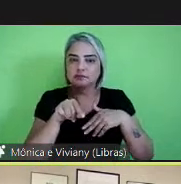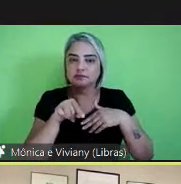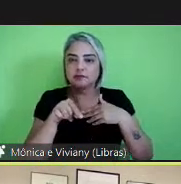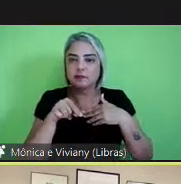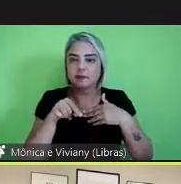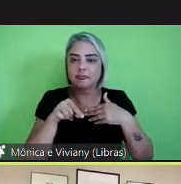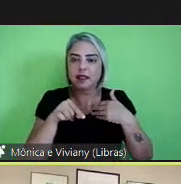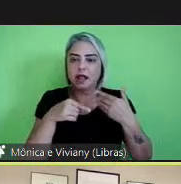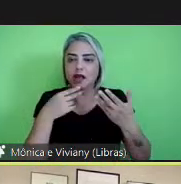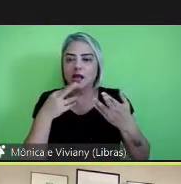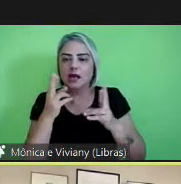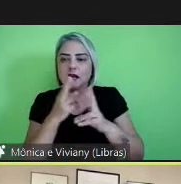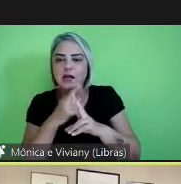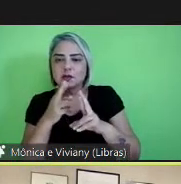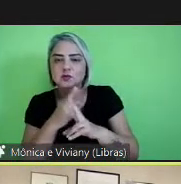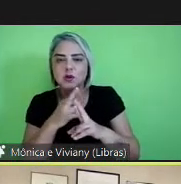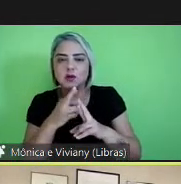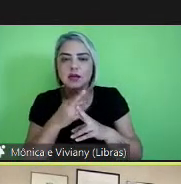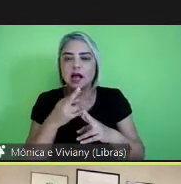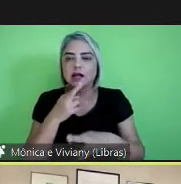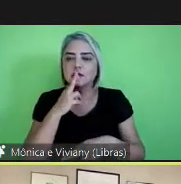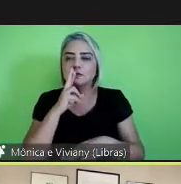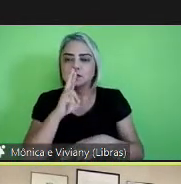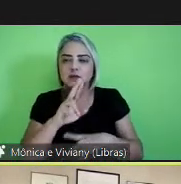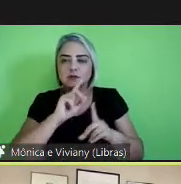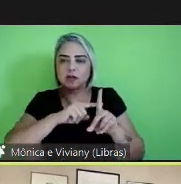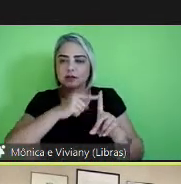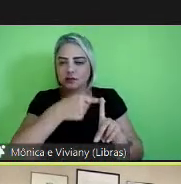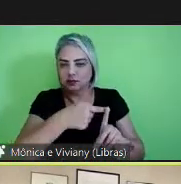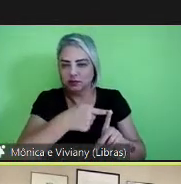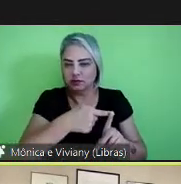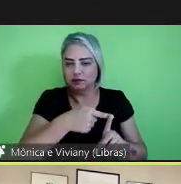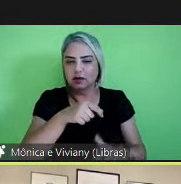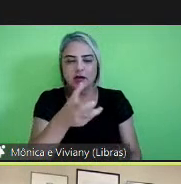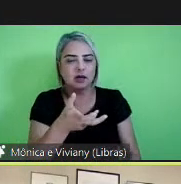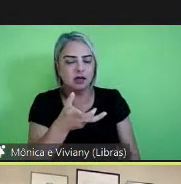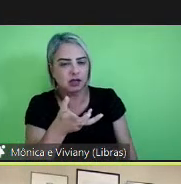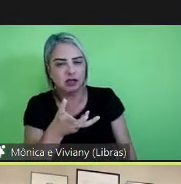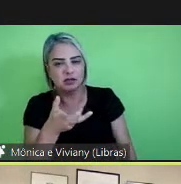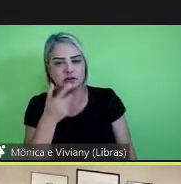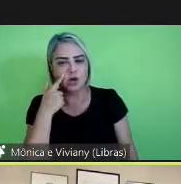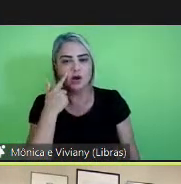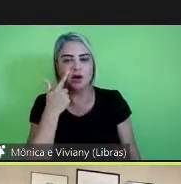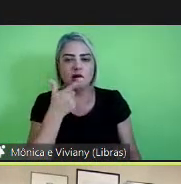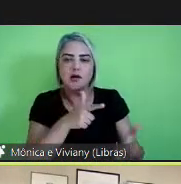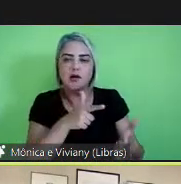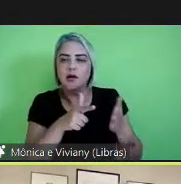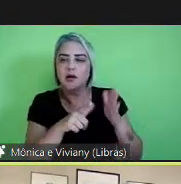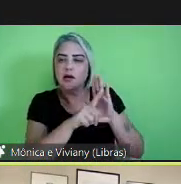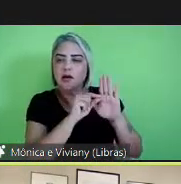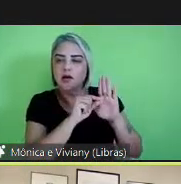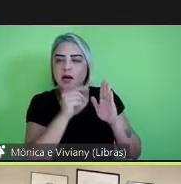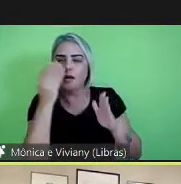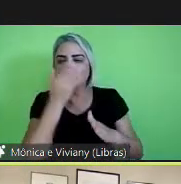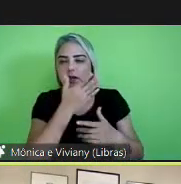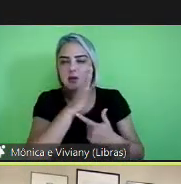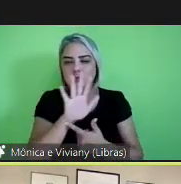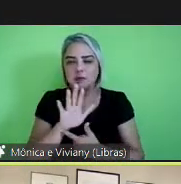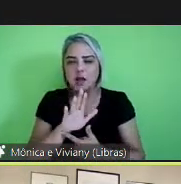important. I just wanted to review some evidence for the use of the 5 A's of obesity